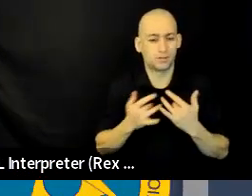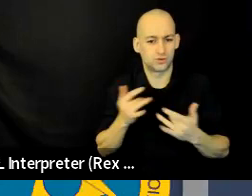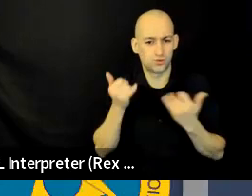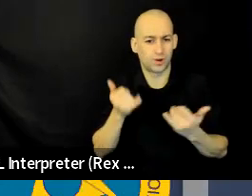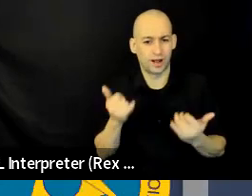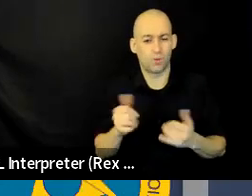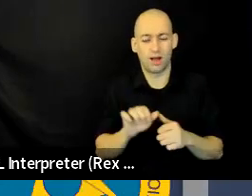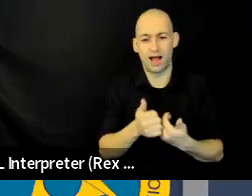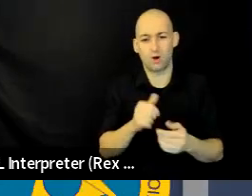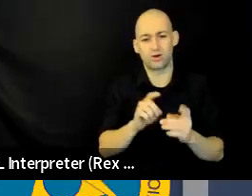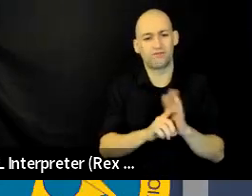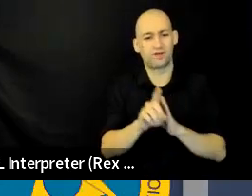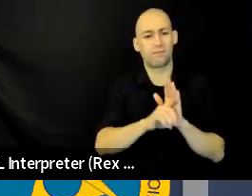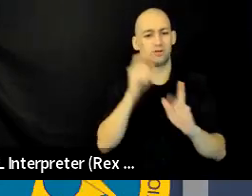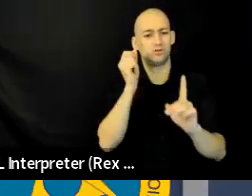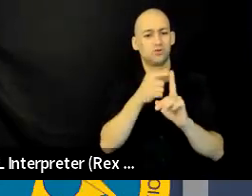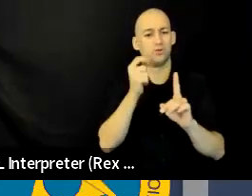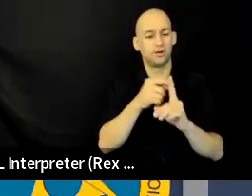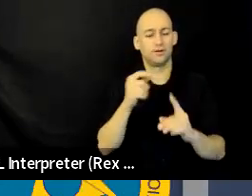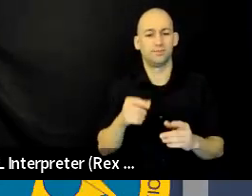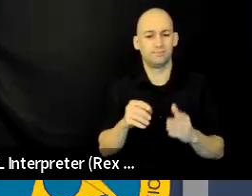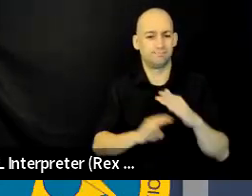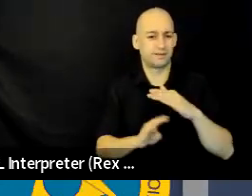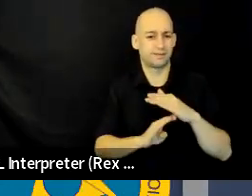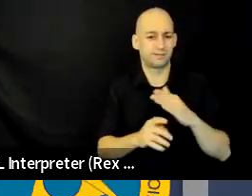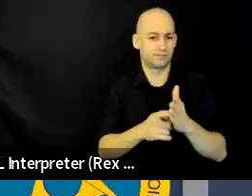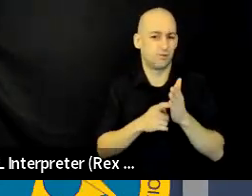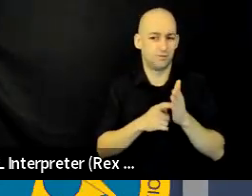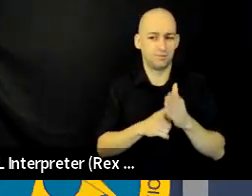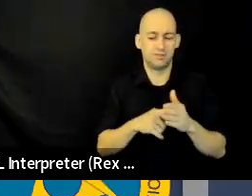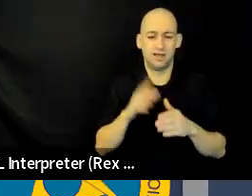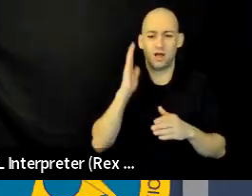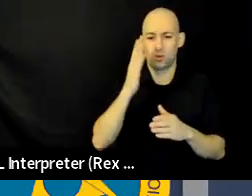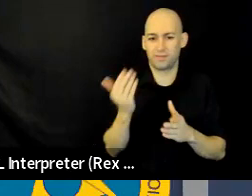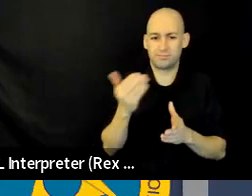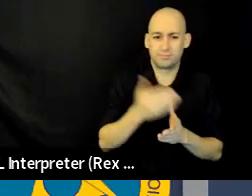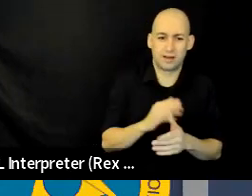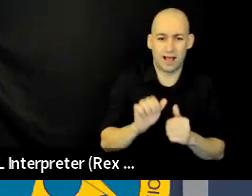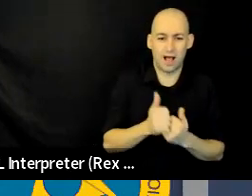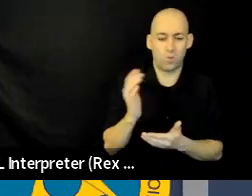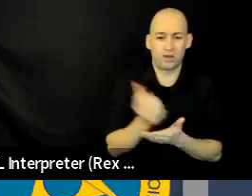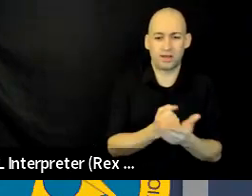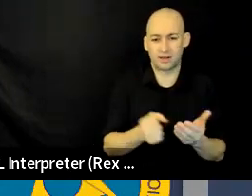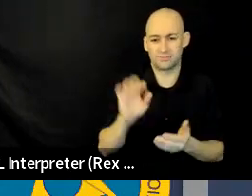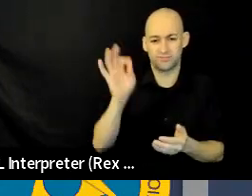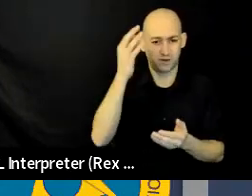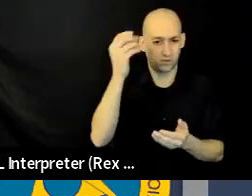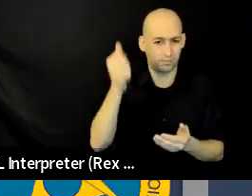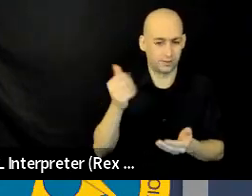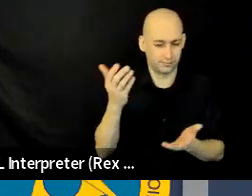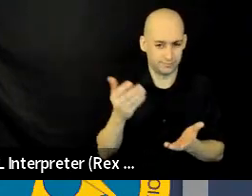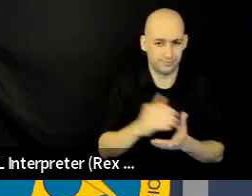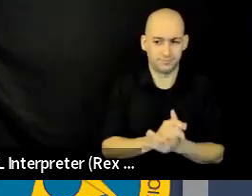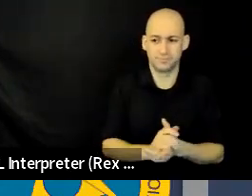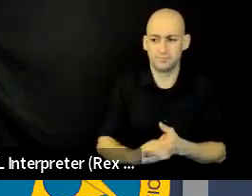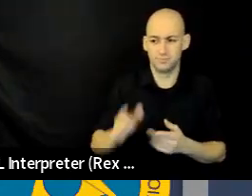scoring criteria that may impede our ability to leverage federal dollars. And that should be something that's taken into consideration as we move